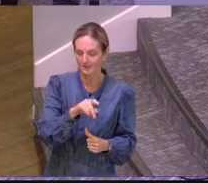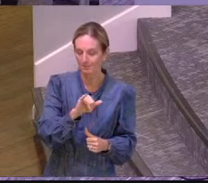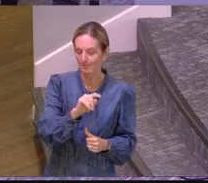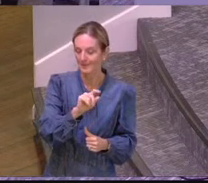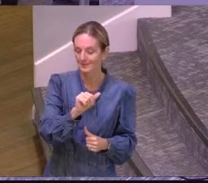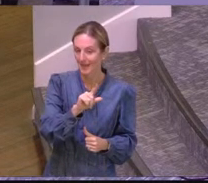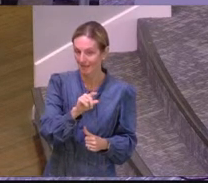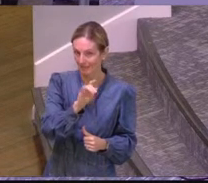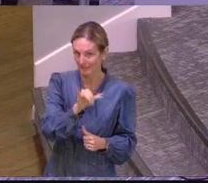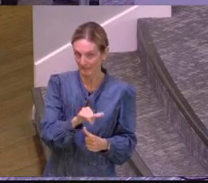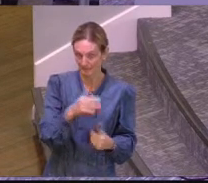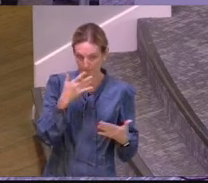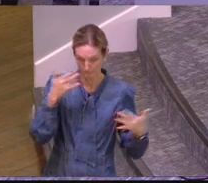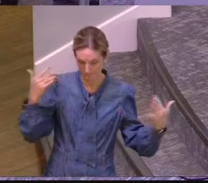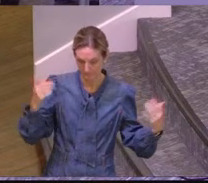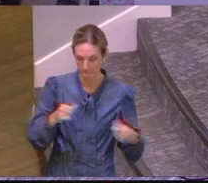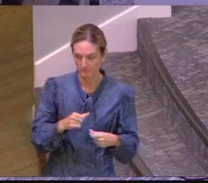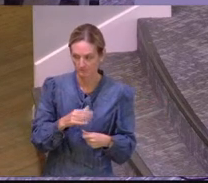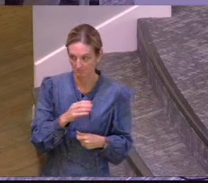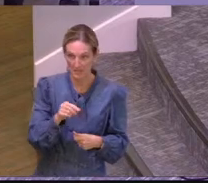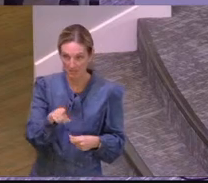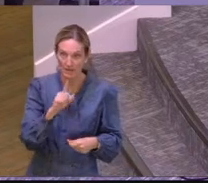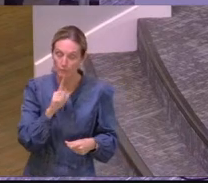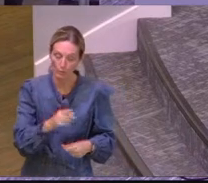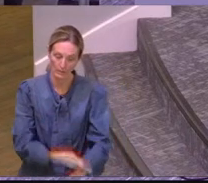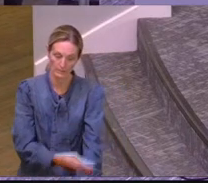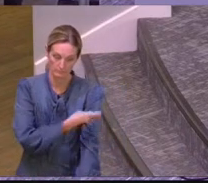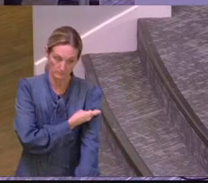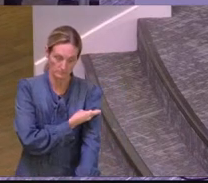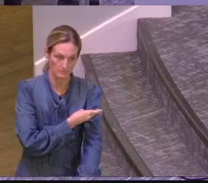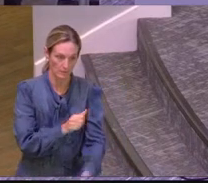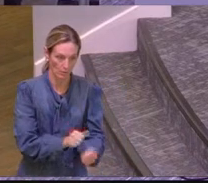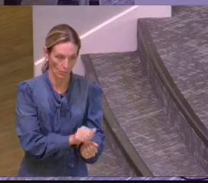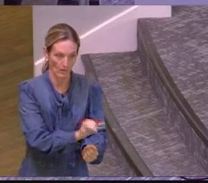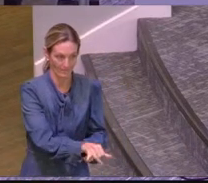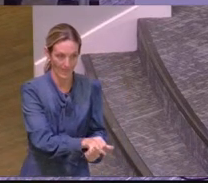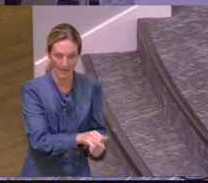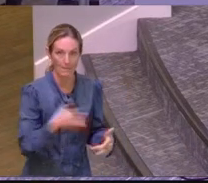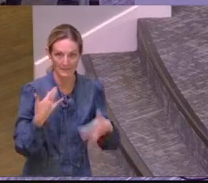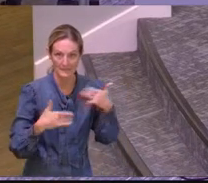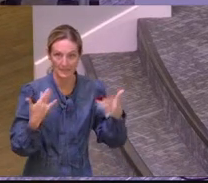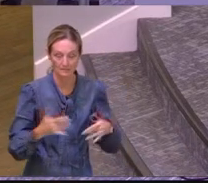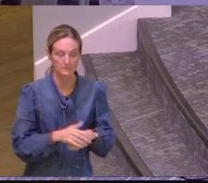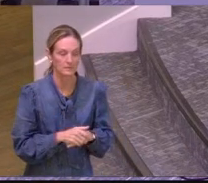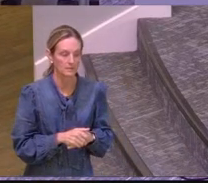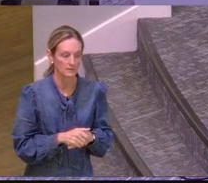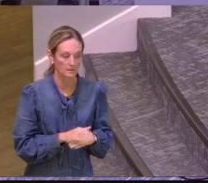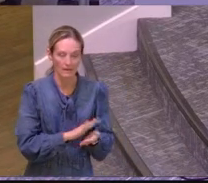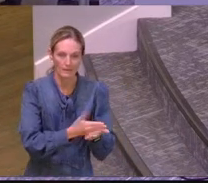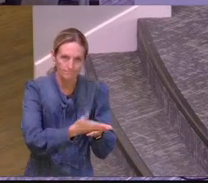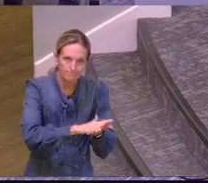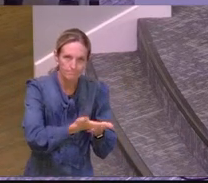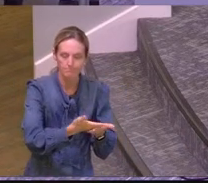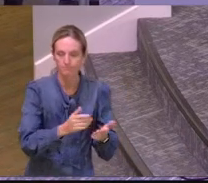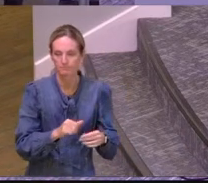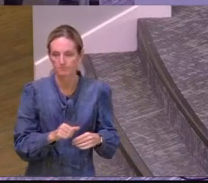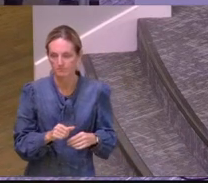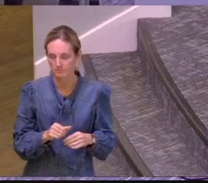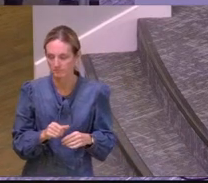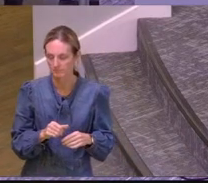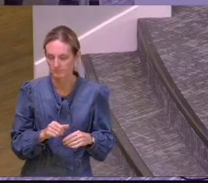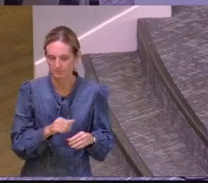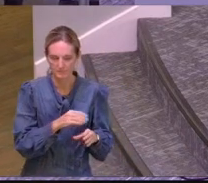great gains at, and I think it's I'm just so excited about that. But they finally mentioned